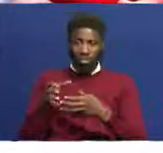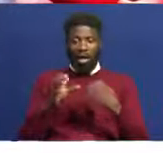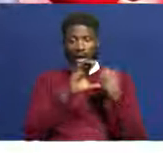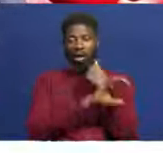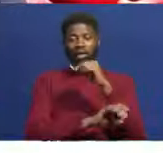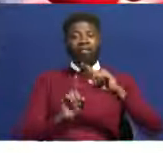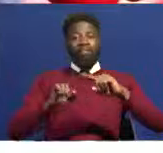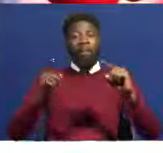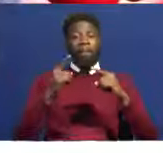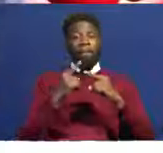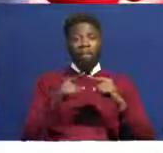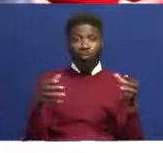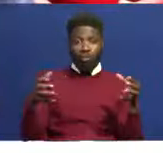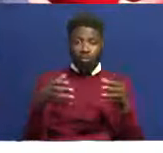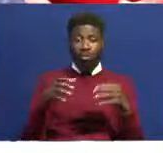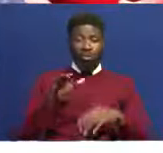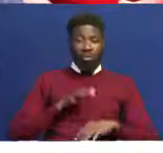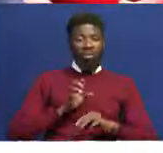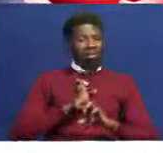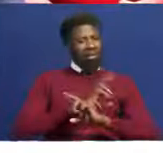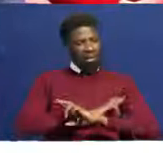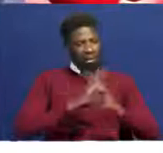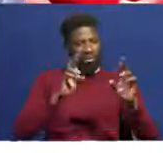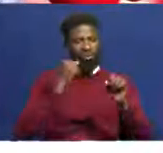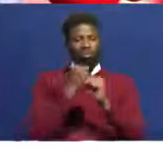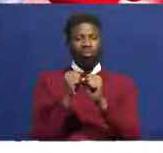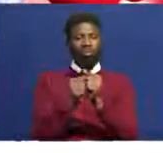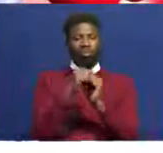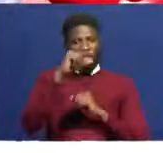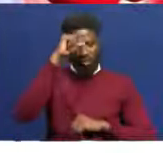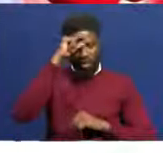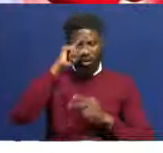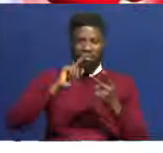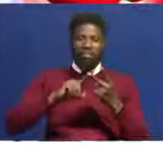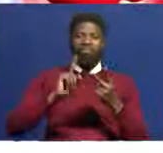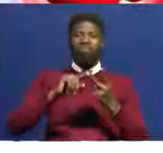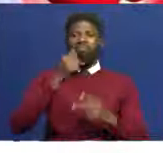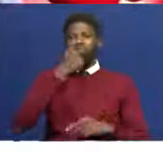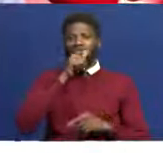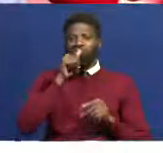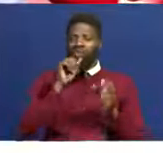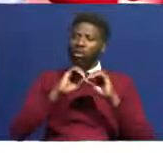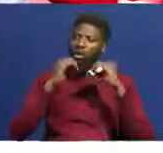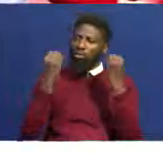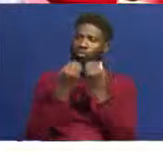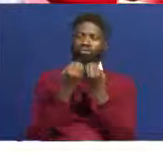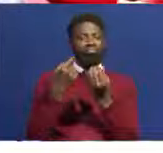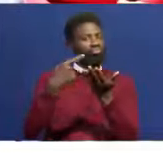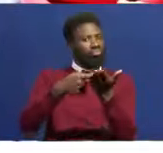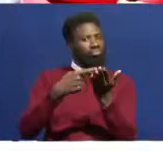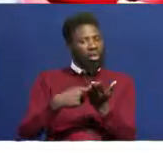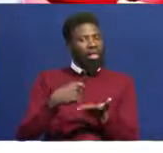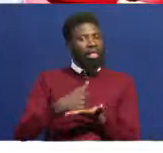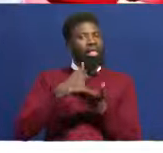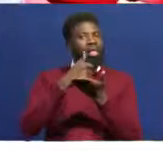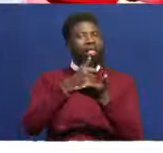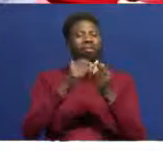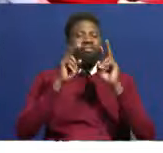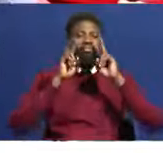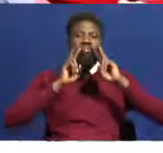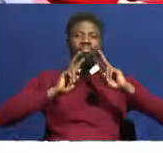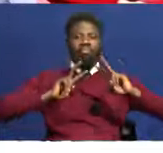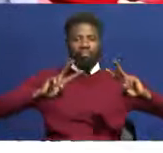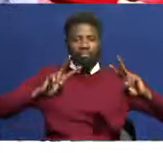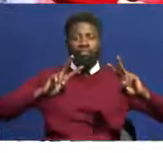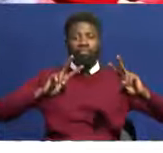with state and non-state actors alike to steer conversations geared toward peaceful conversations for the benefits of